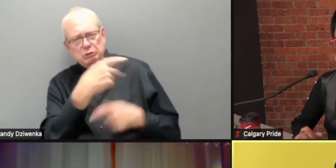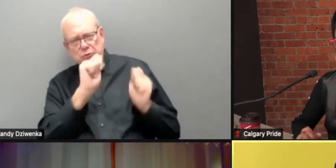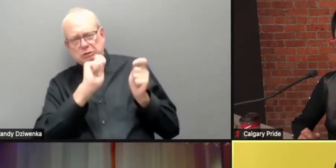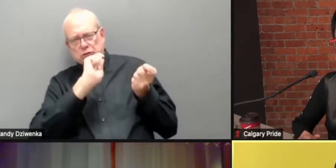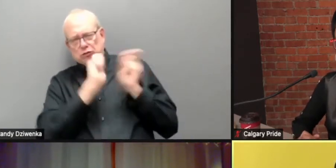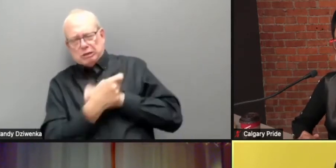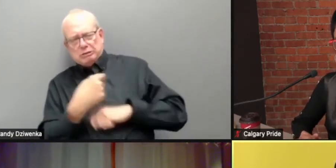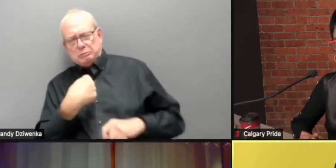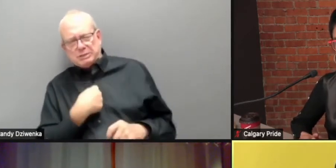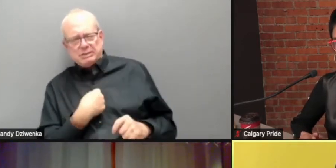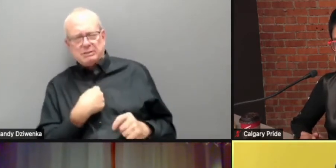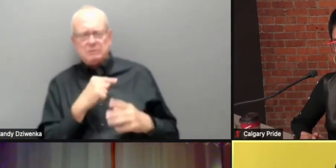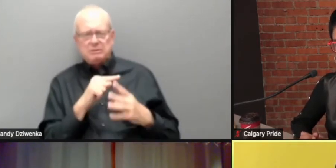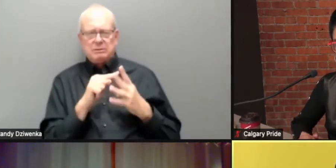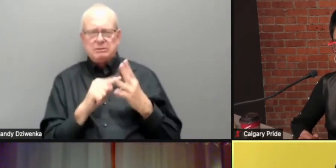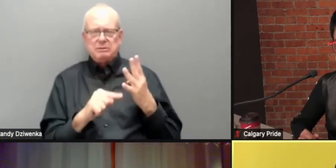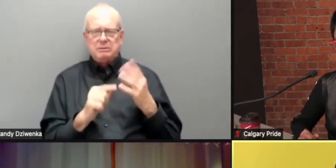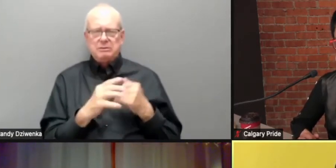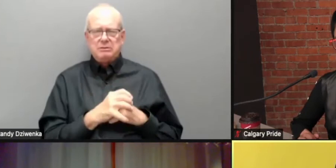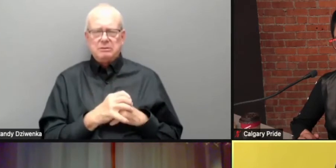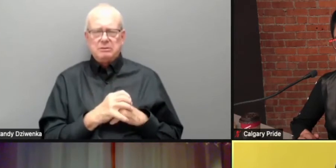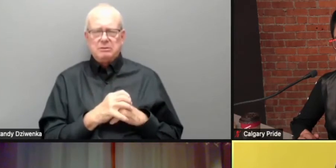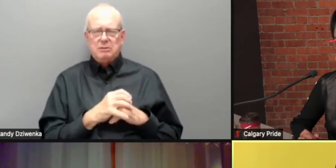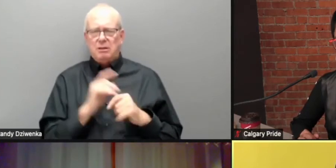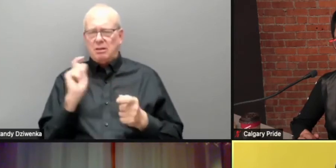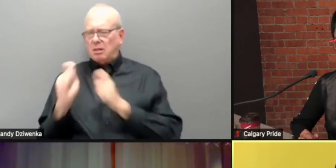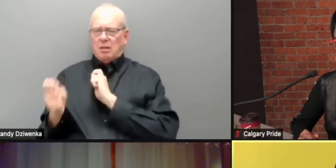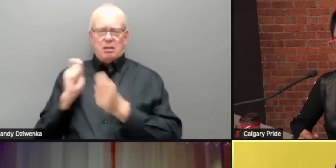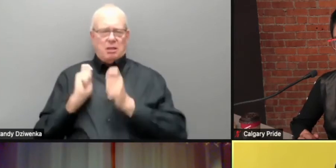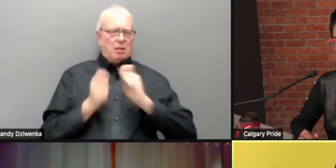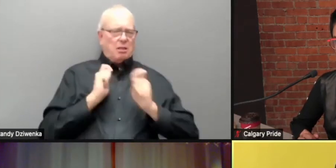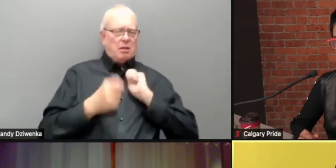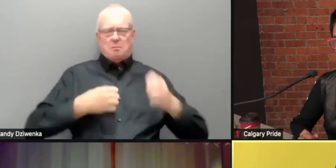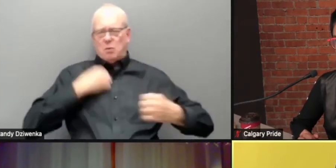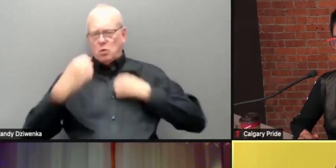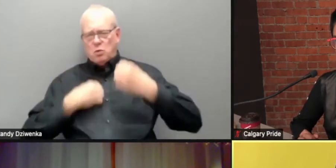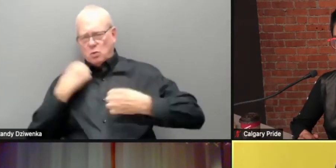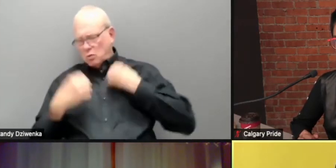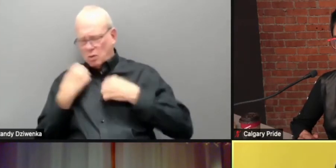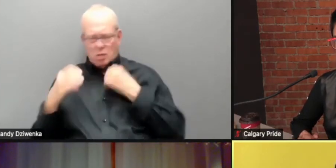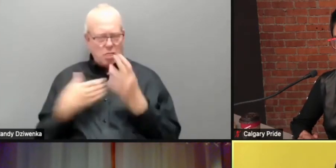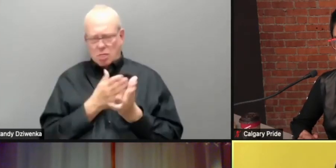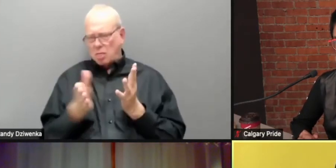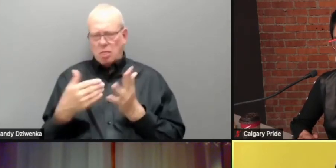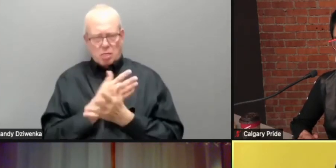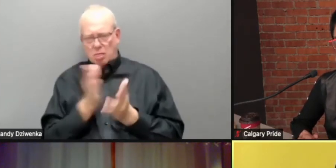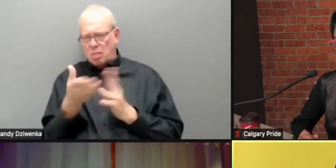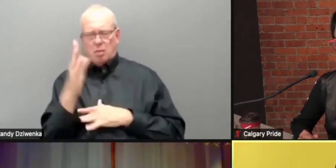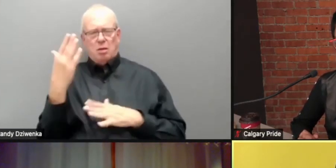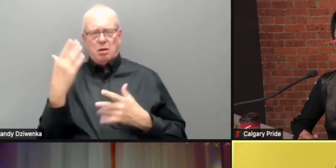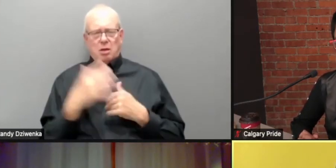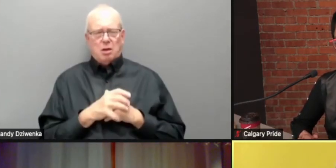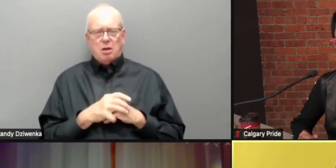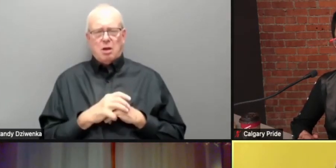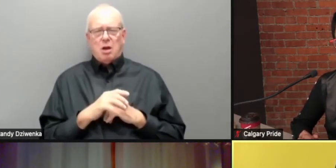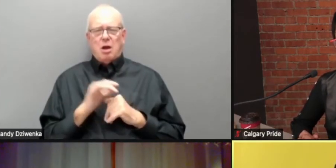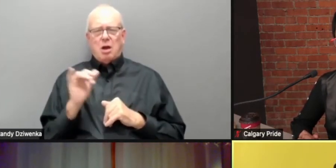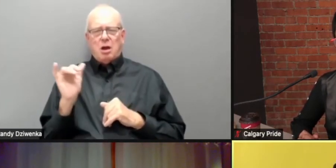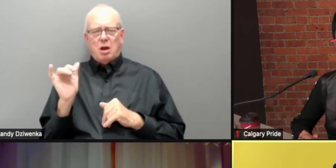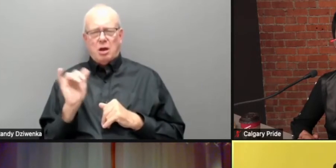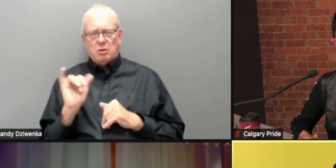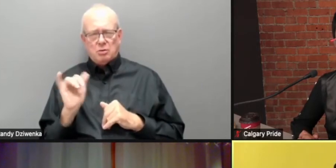play with my emotions, but they tried to kind of strip me of all my belongings, and they